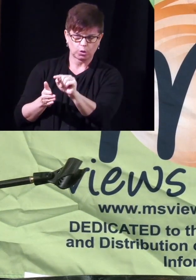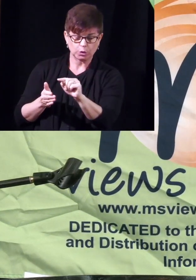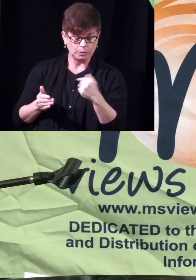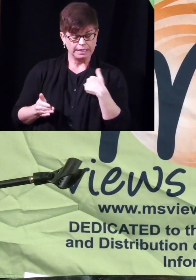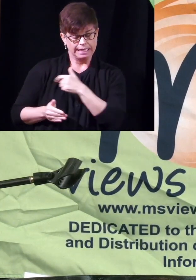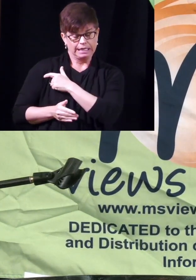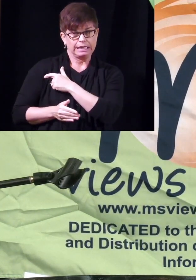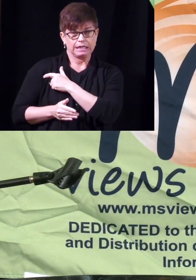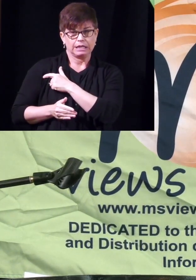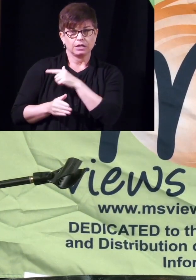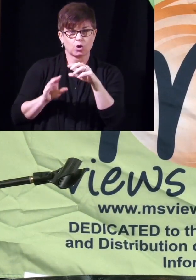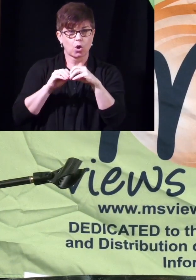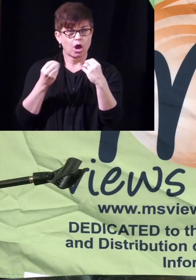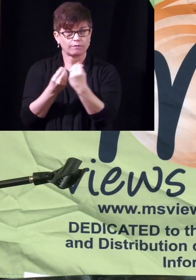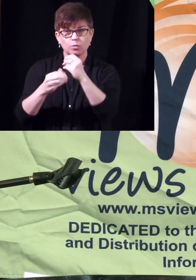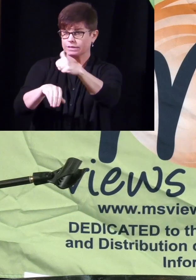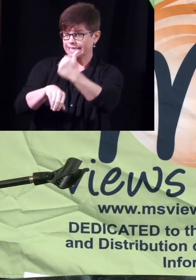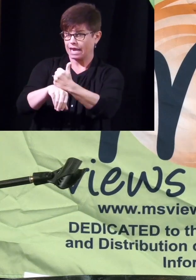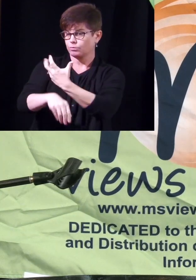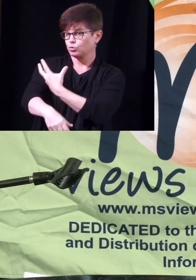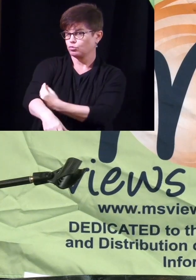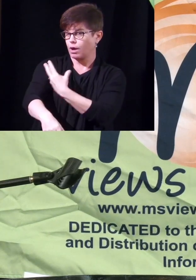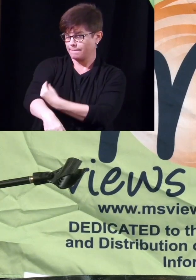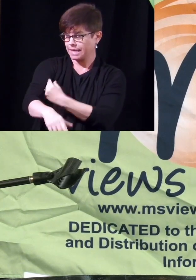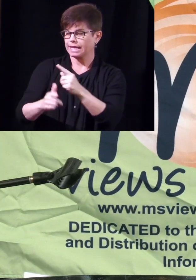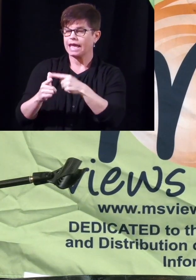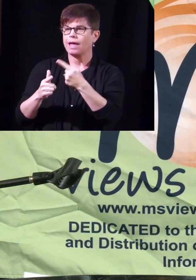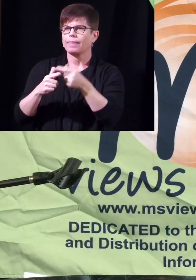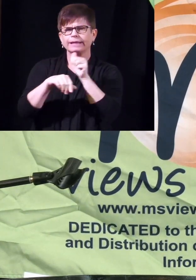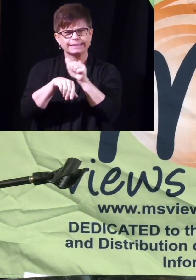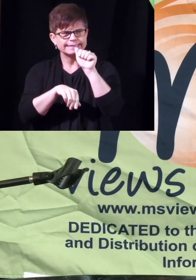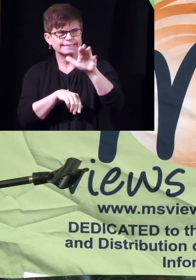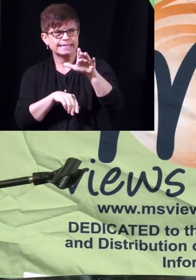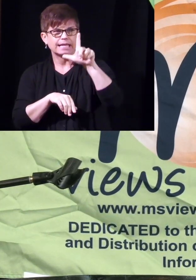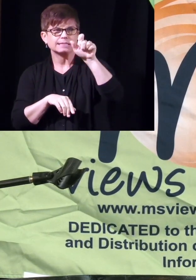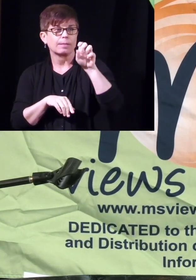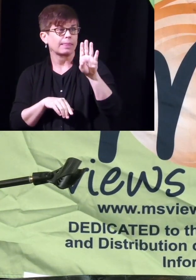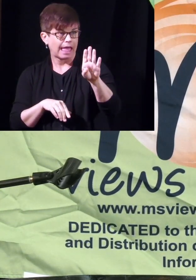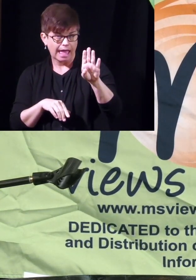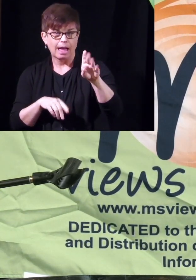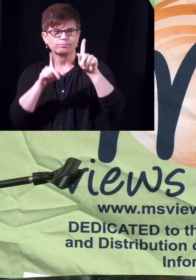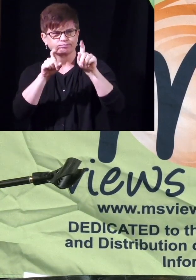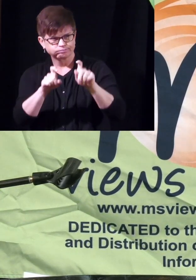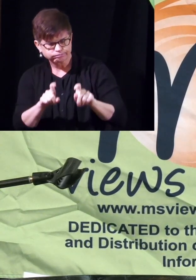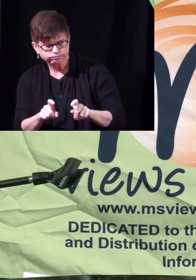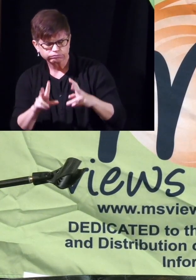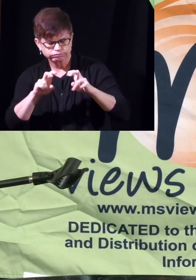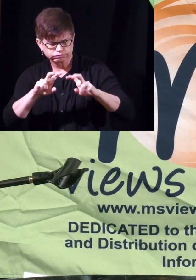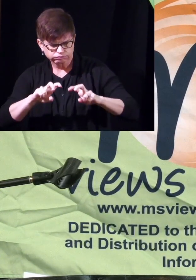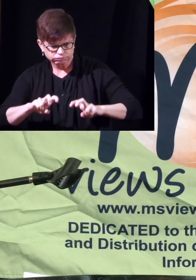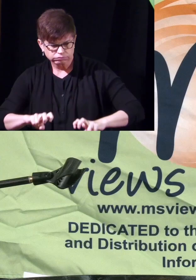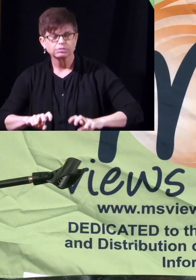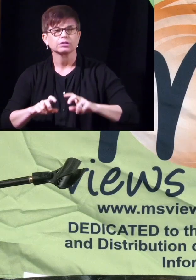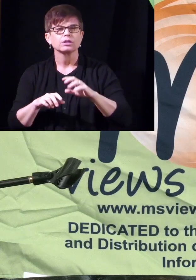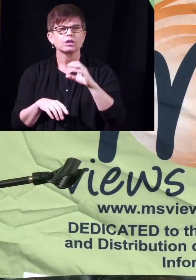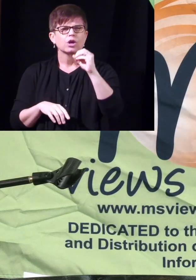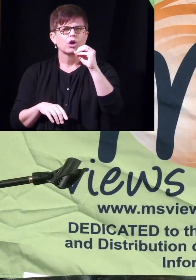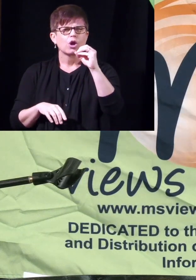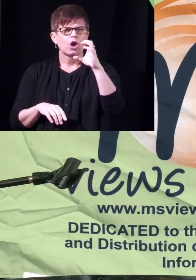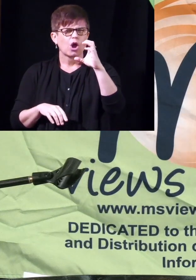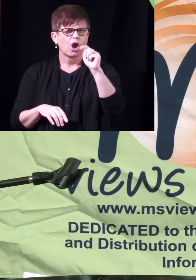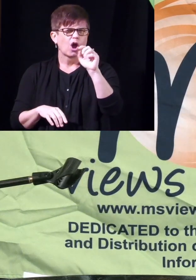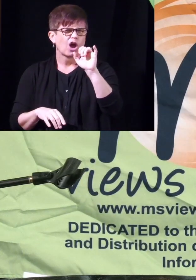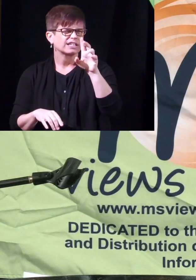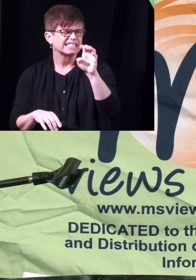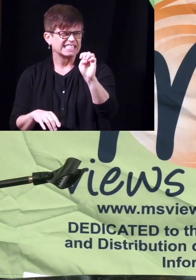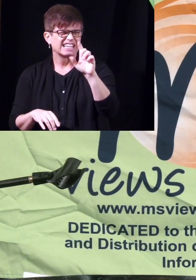are set up to draw the blood, and then the blood gets sent away to the lab, to the Octave lab. But you can do it. There are other